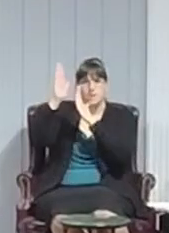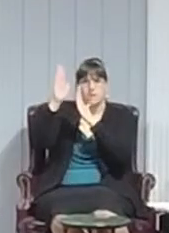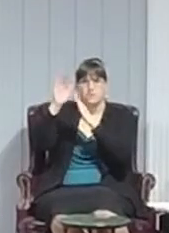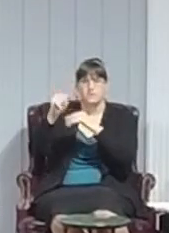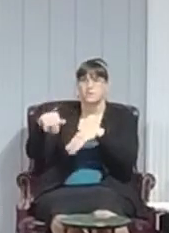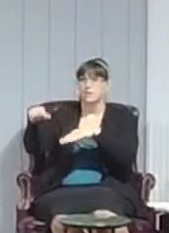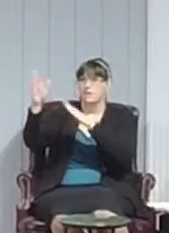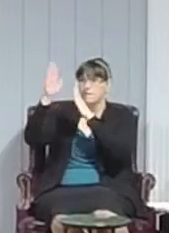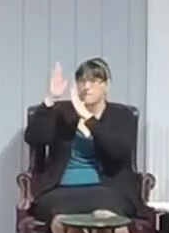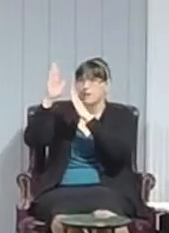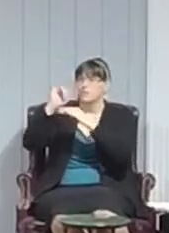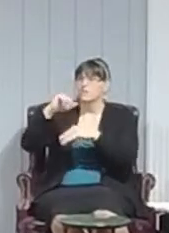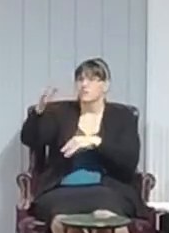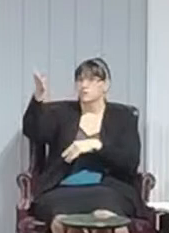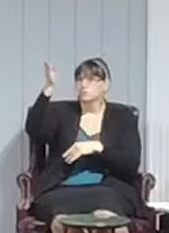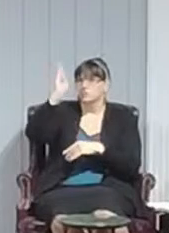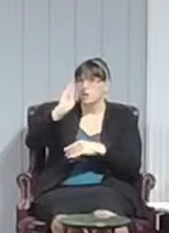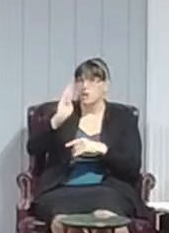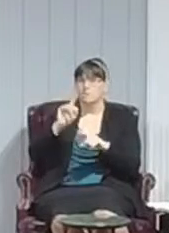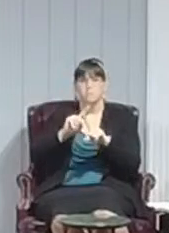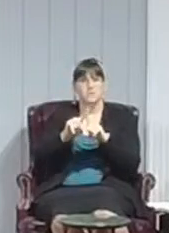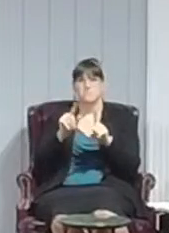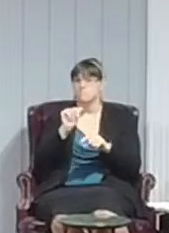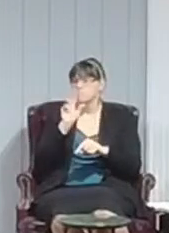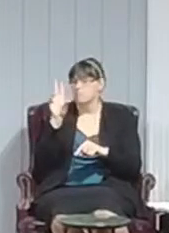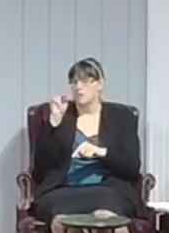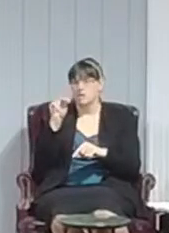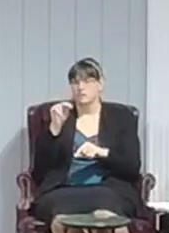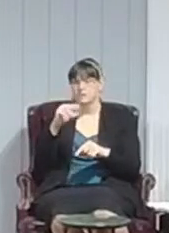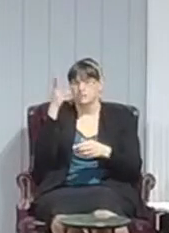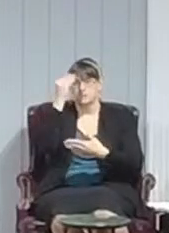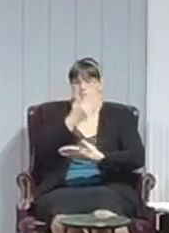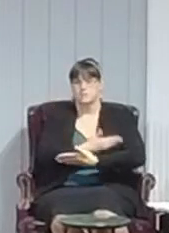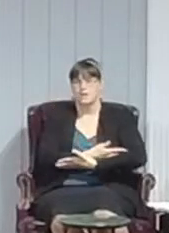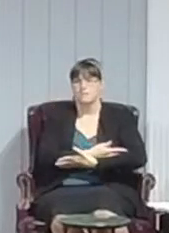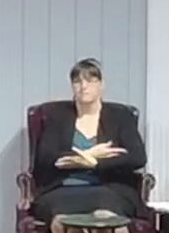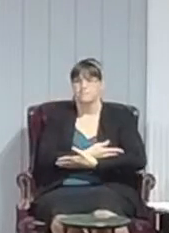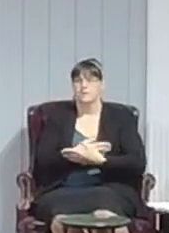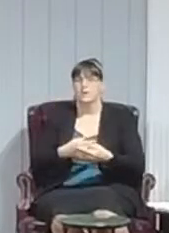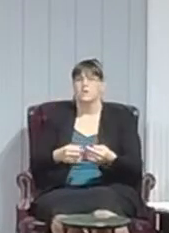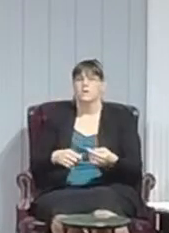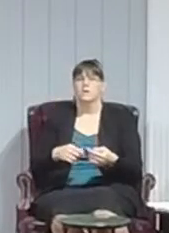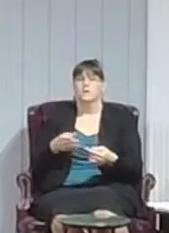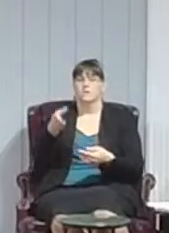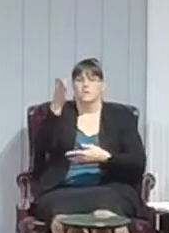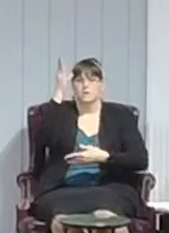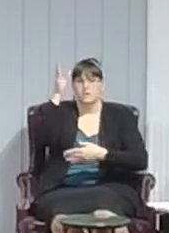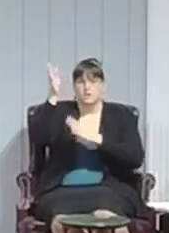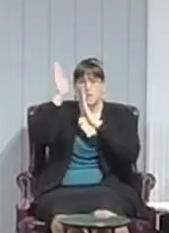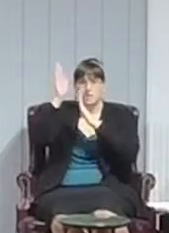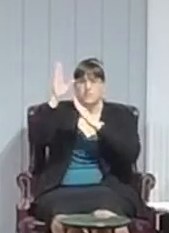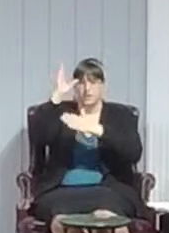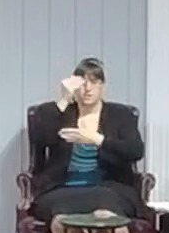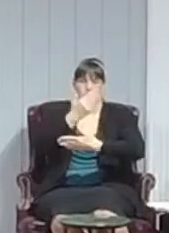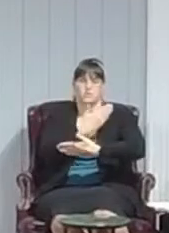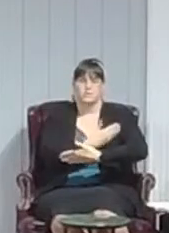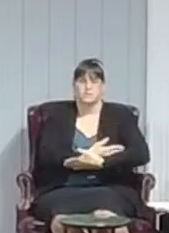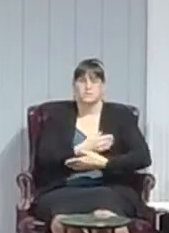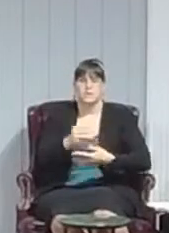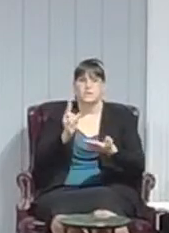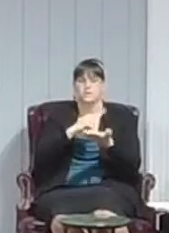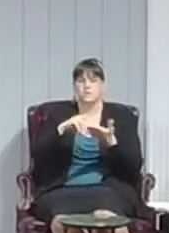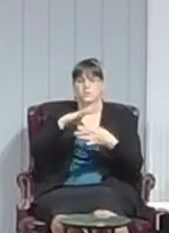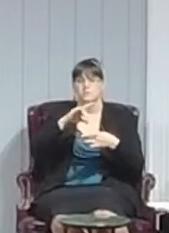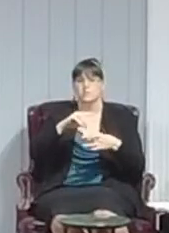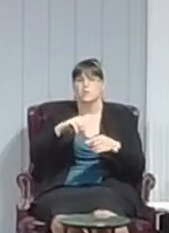not the Son or the Spirit. God the Father, God the Son, God the Holy Spirit are all three individual persons, but they